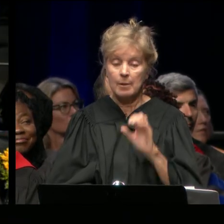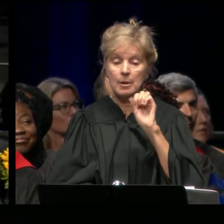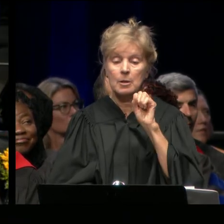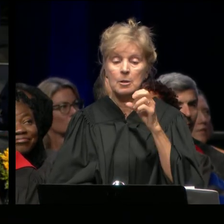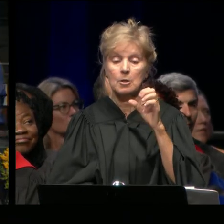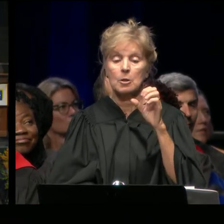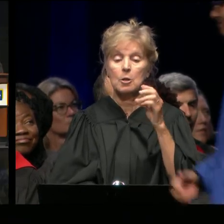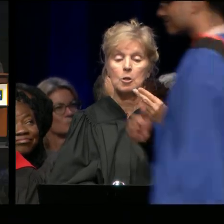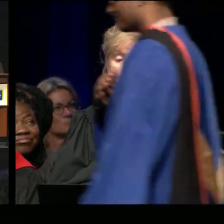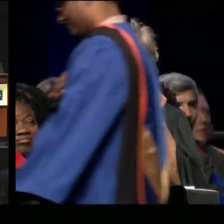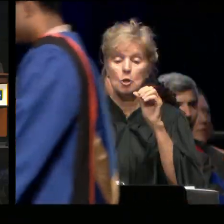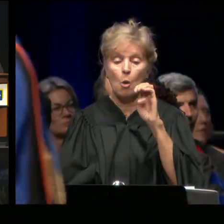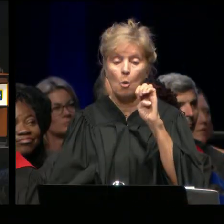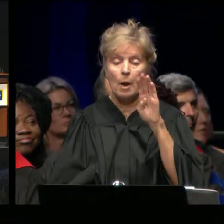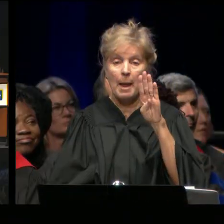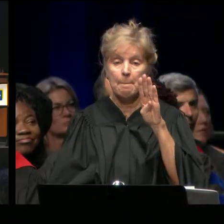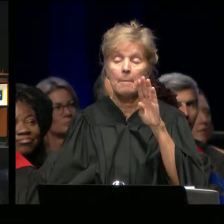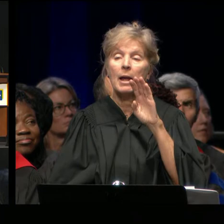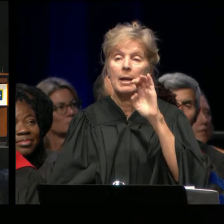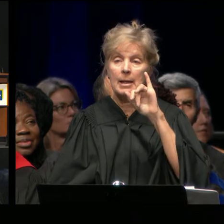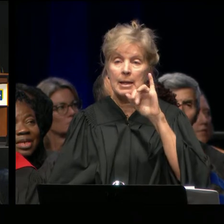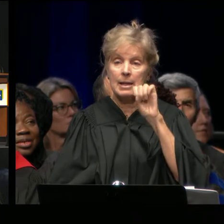Shoaib Islam.